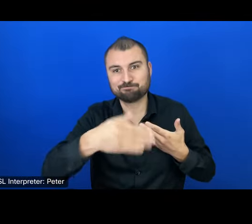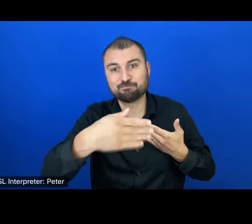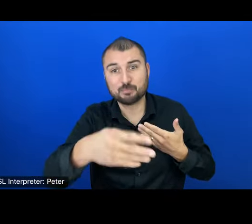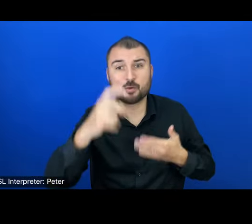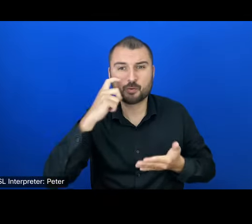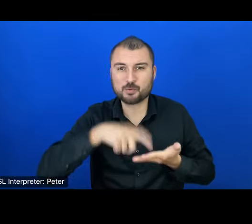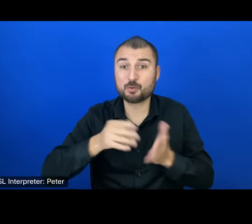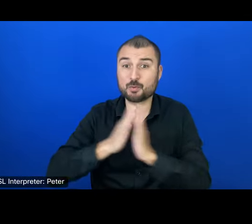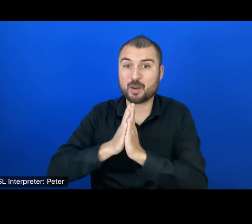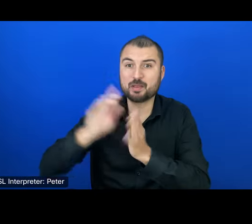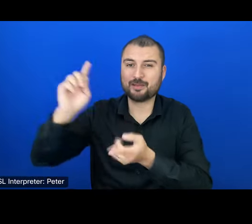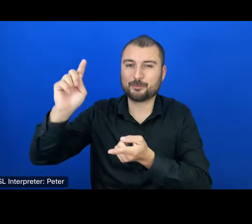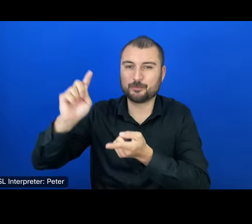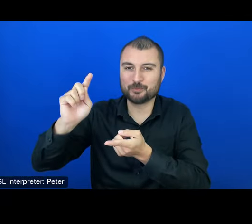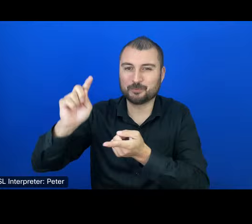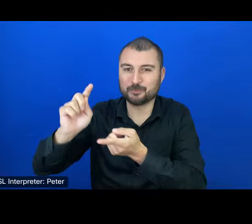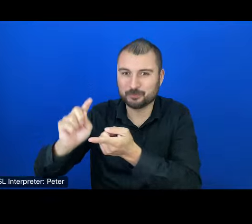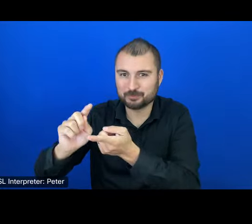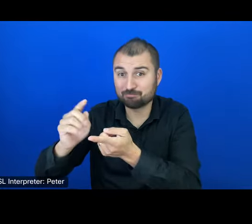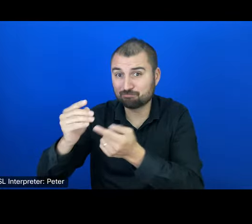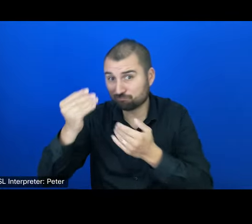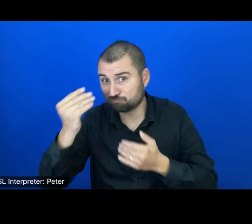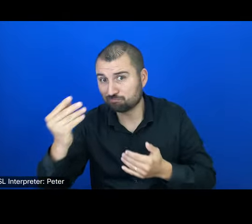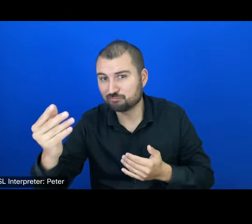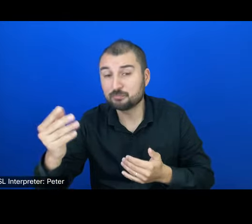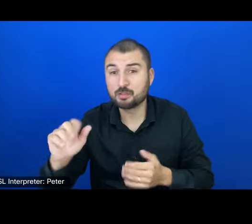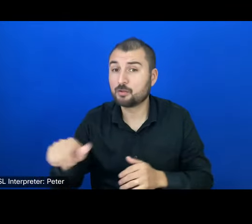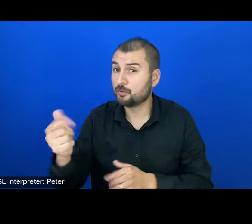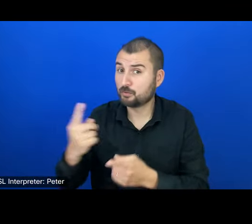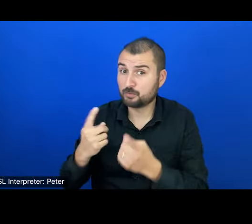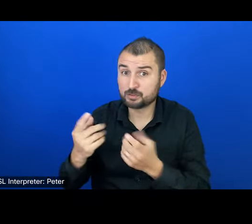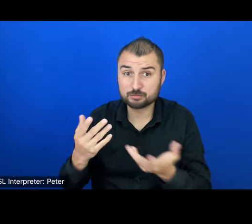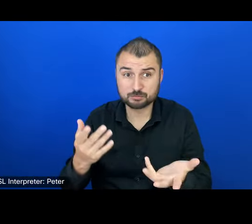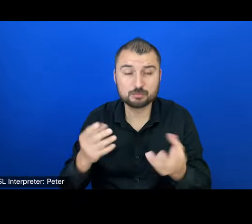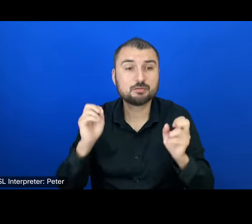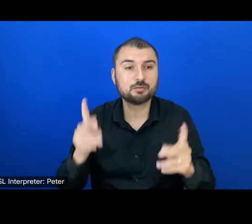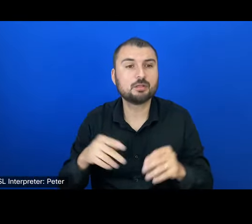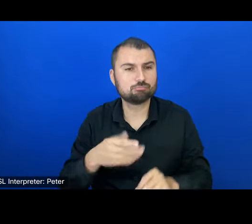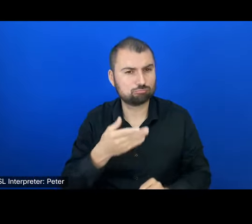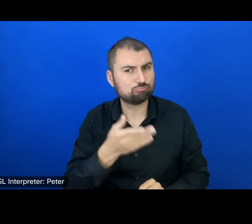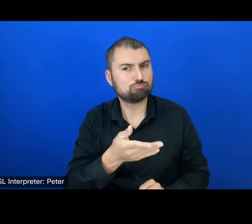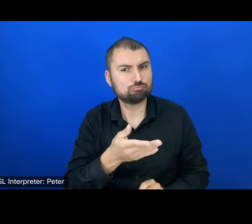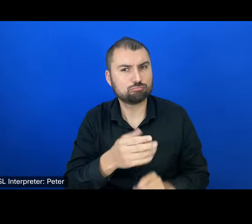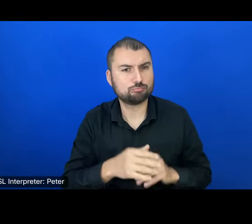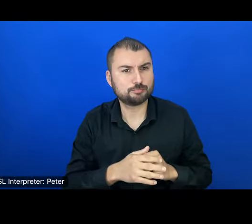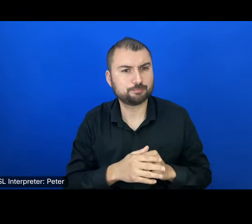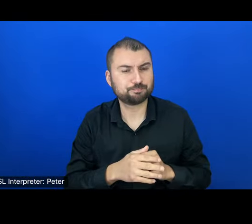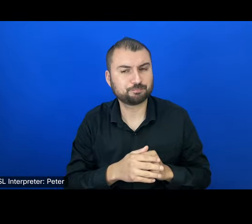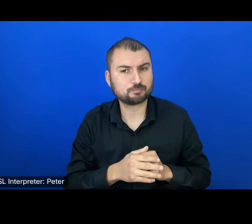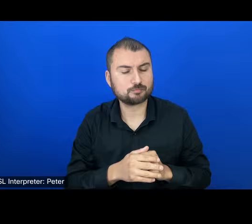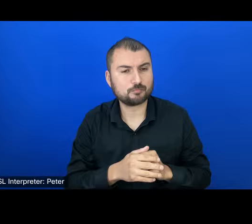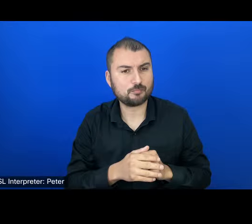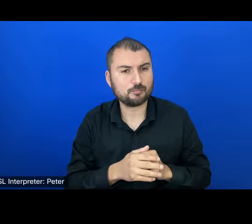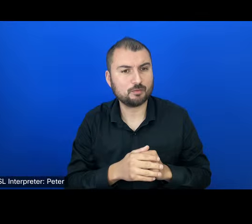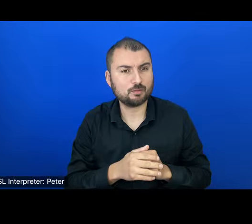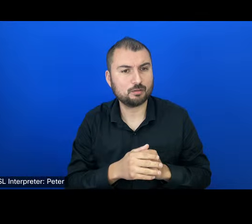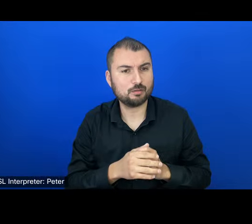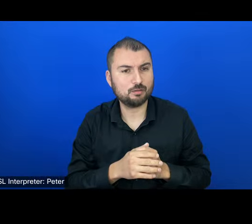good. Further questions? All right. Why don't we have you go ahead and go into